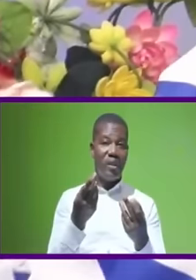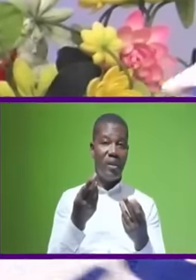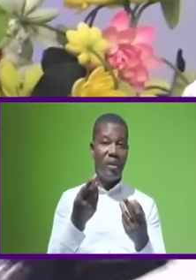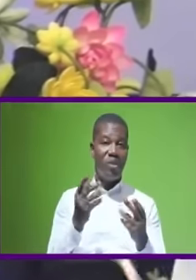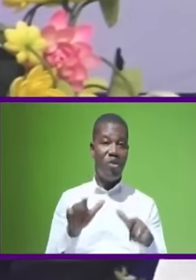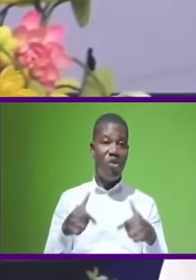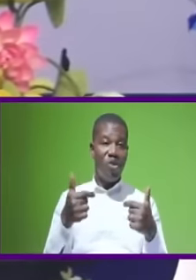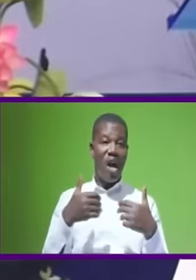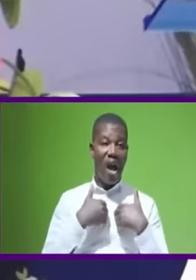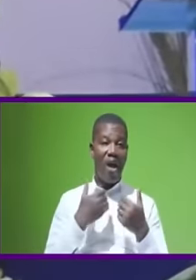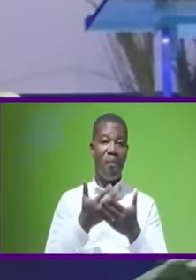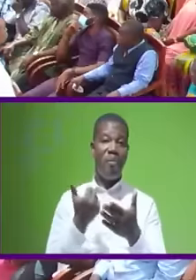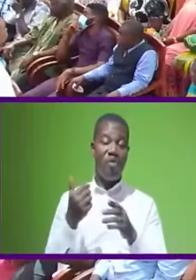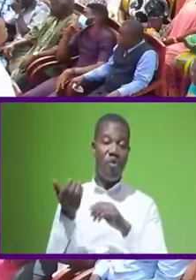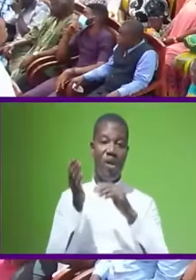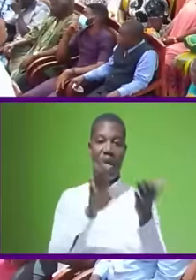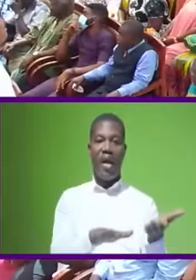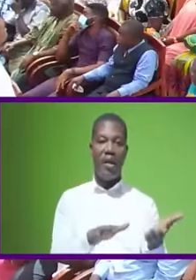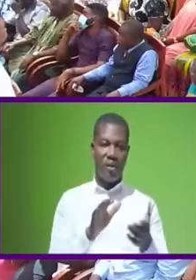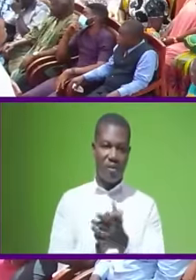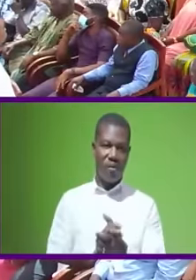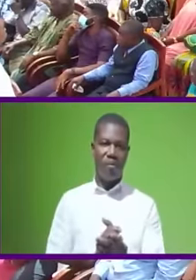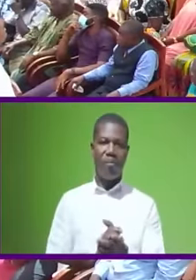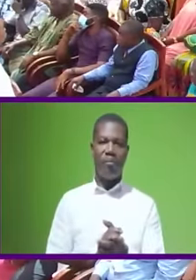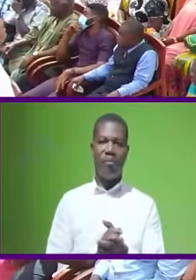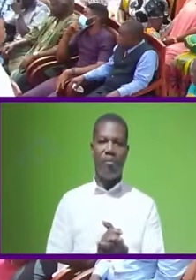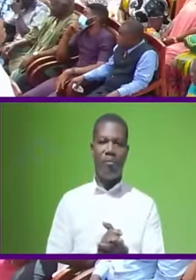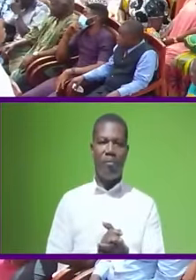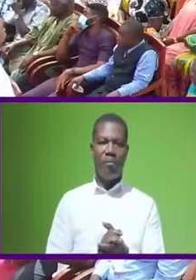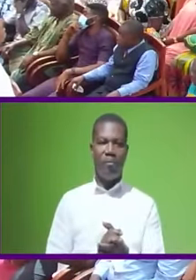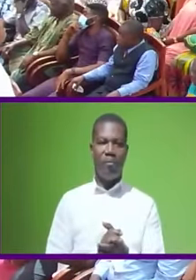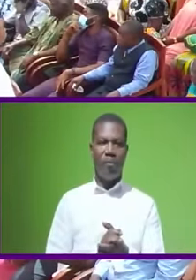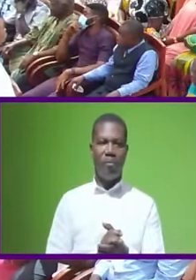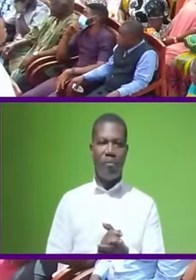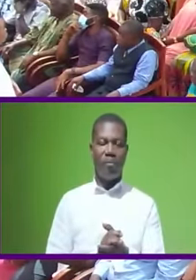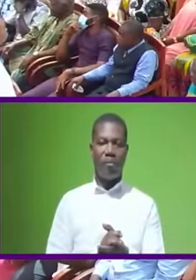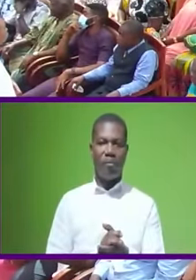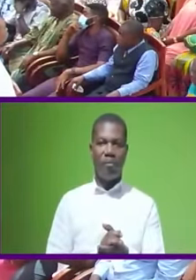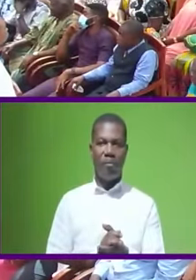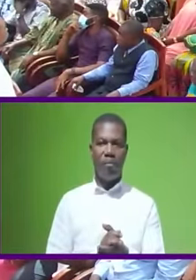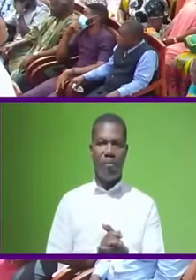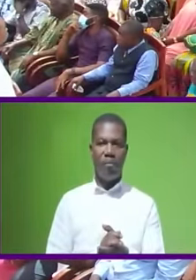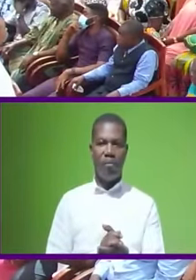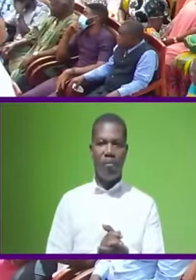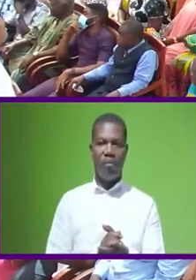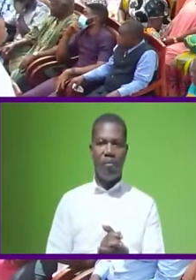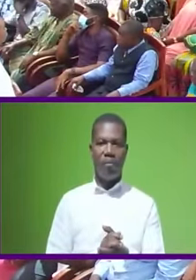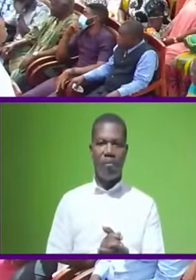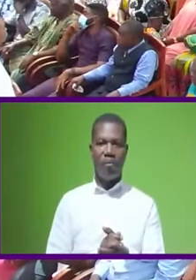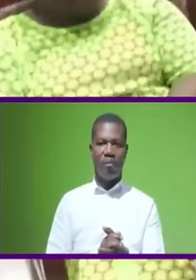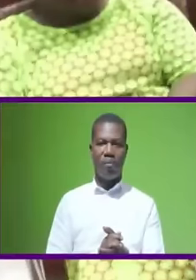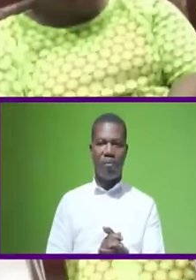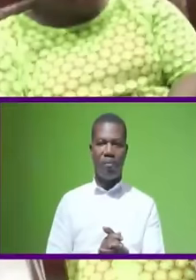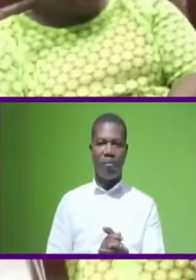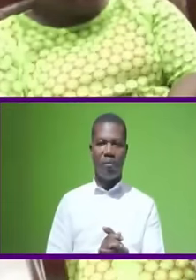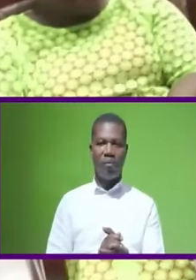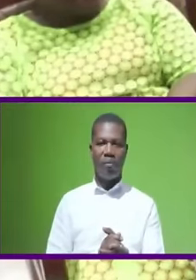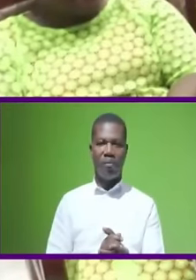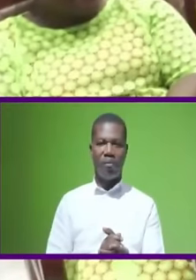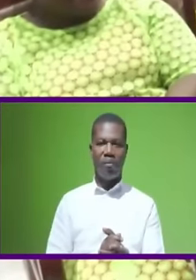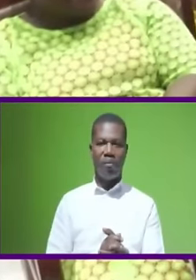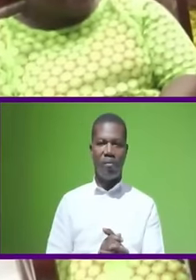you and I and you, for this 500 years, how many of these years can we